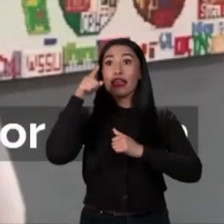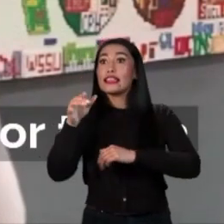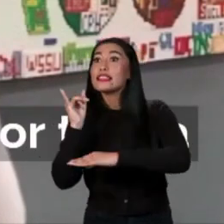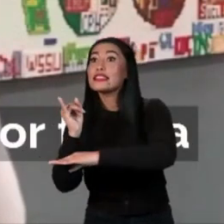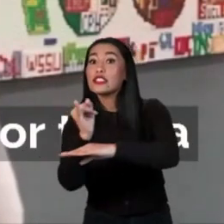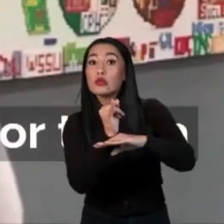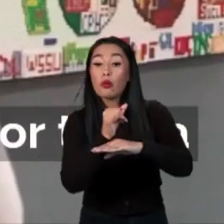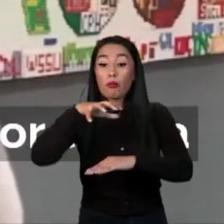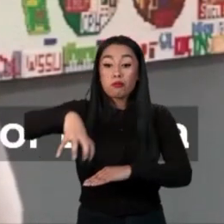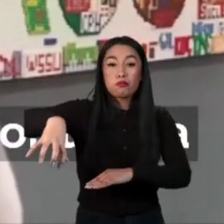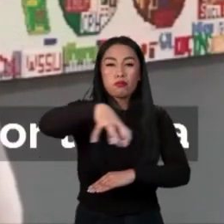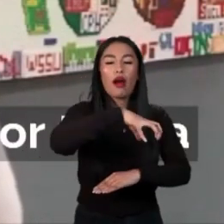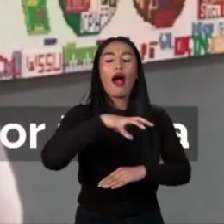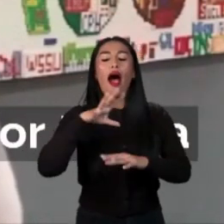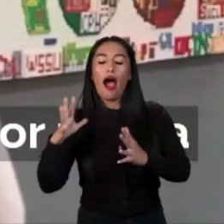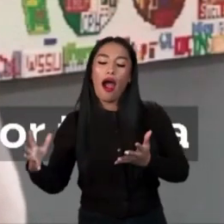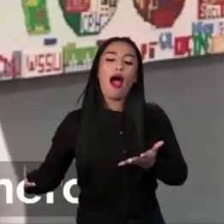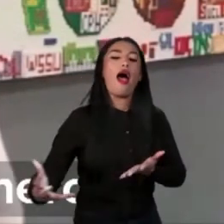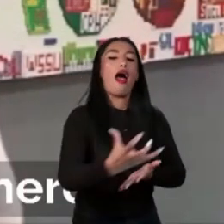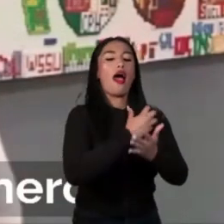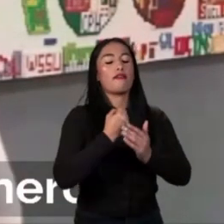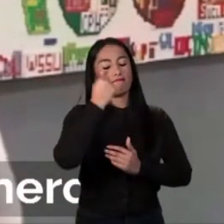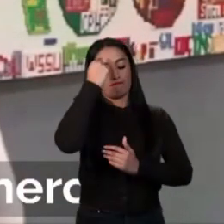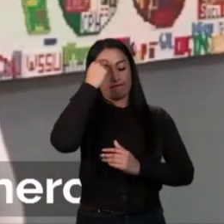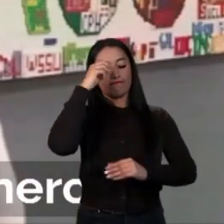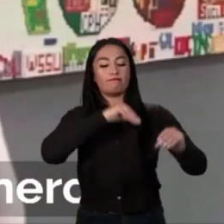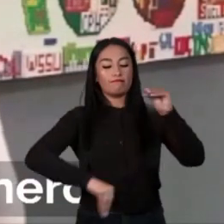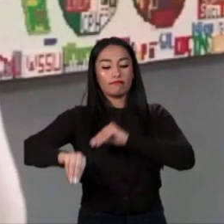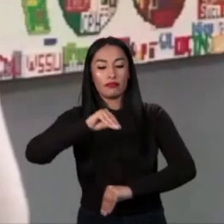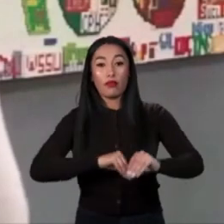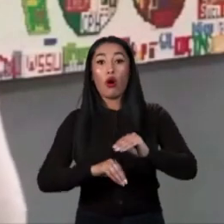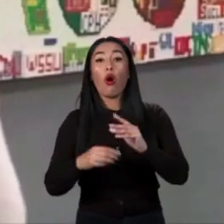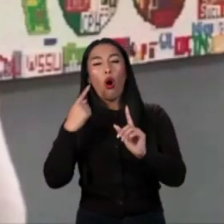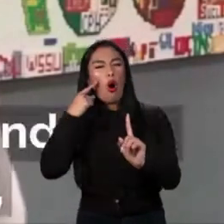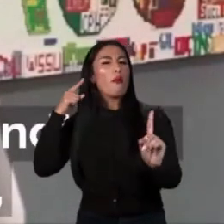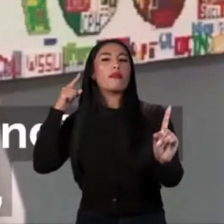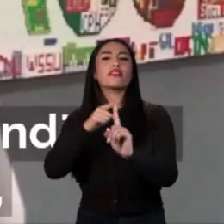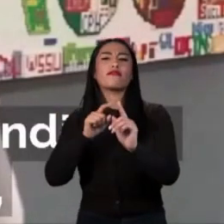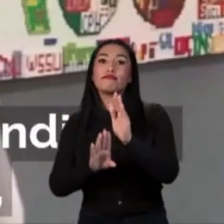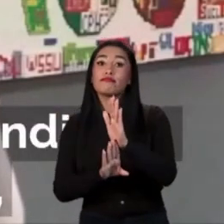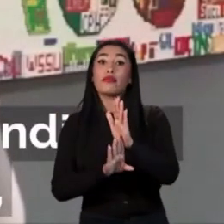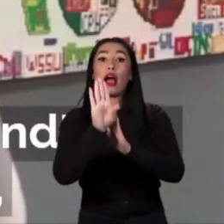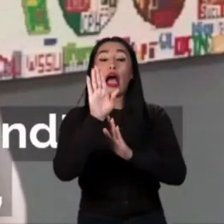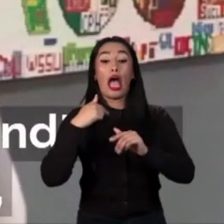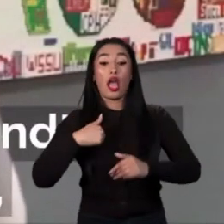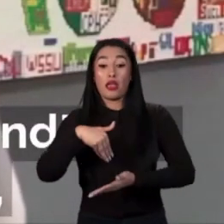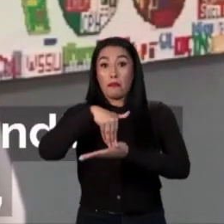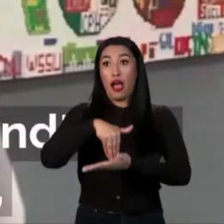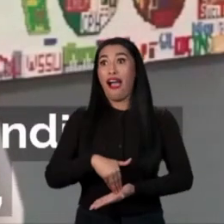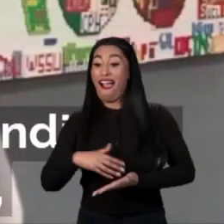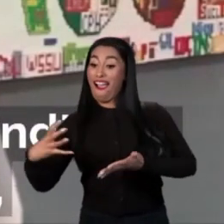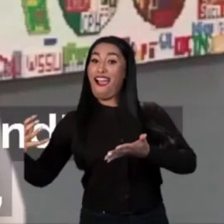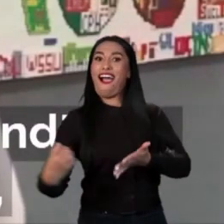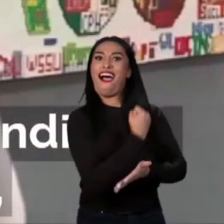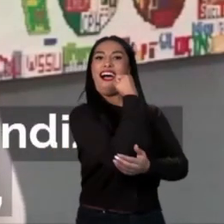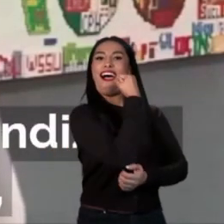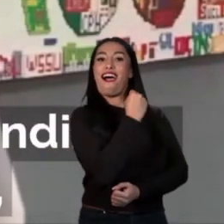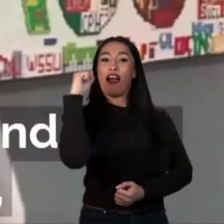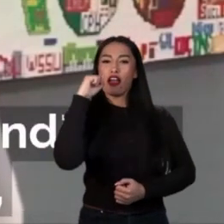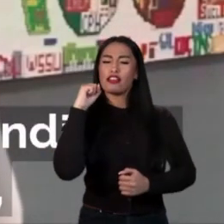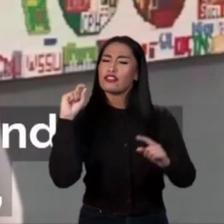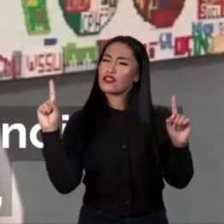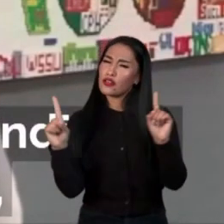want higher education to succeed. We're not here to make money. We are here to